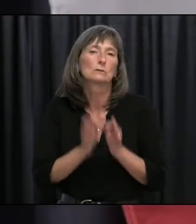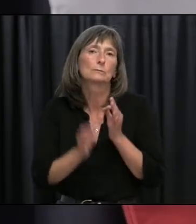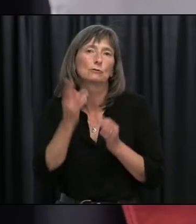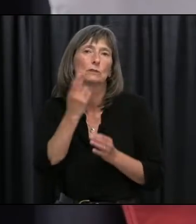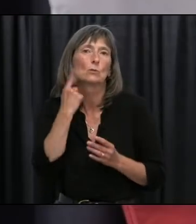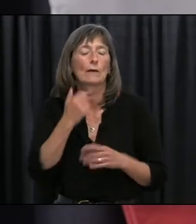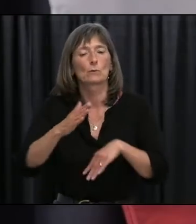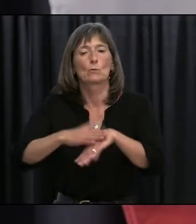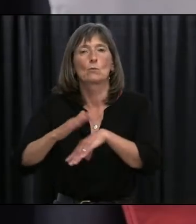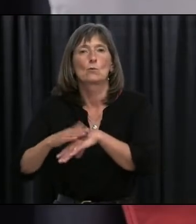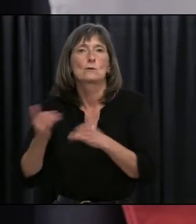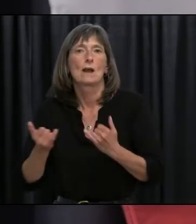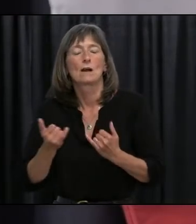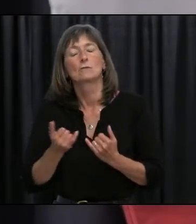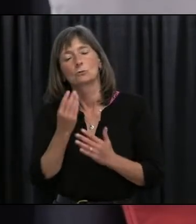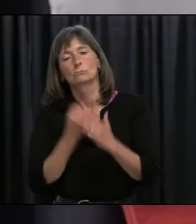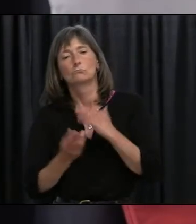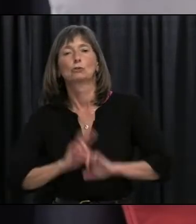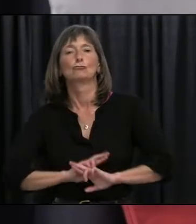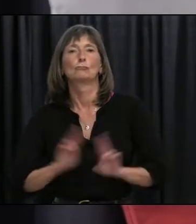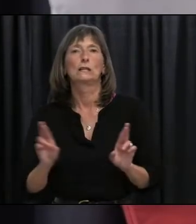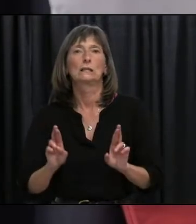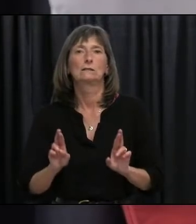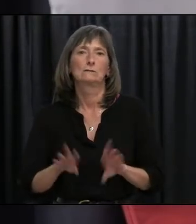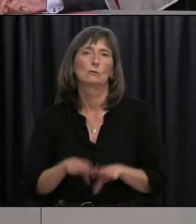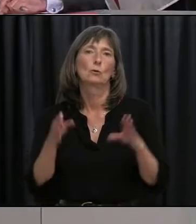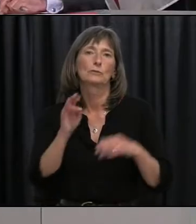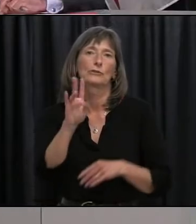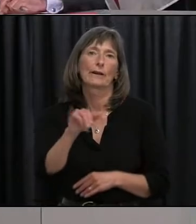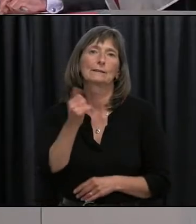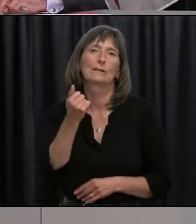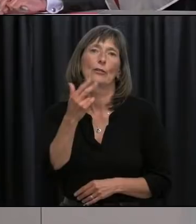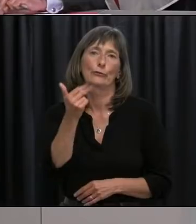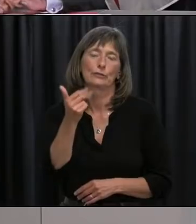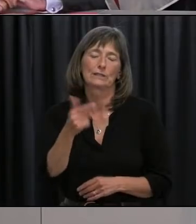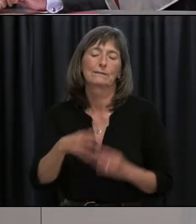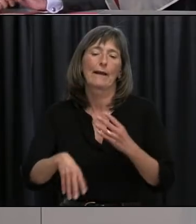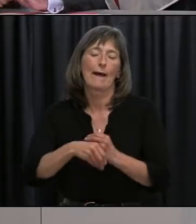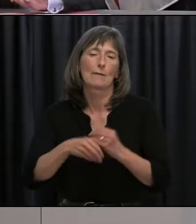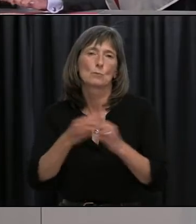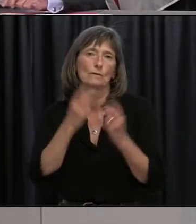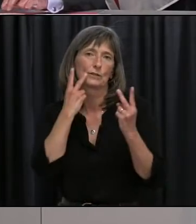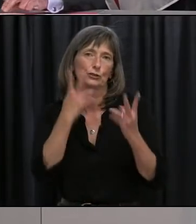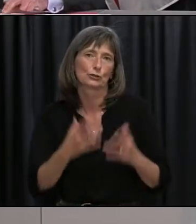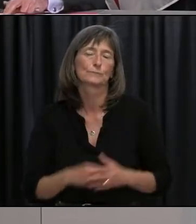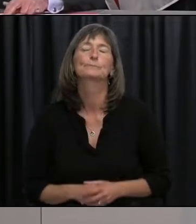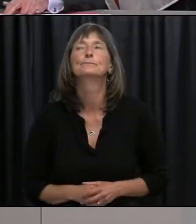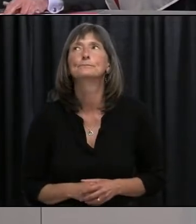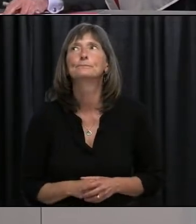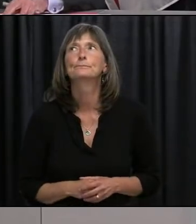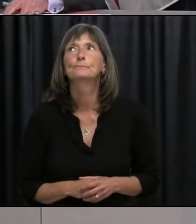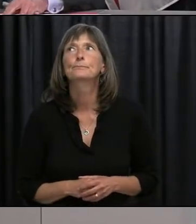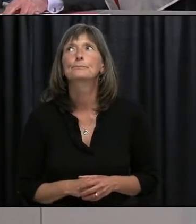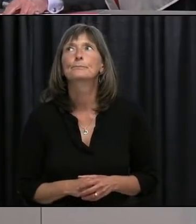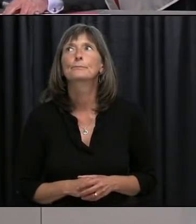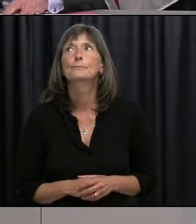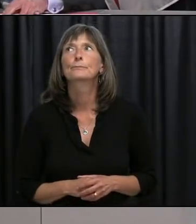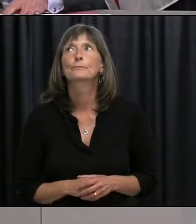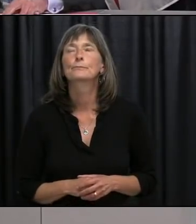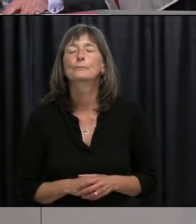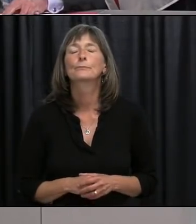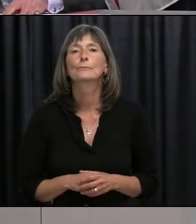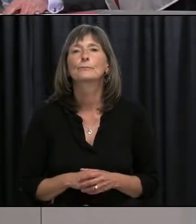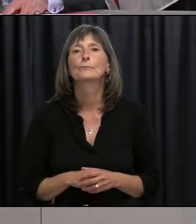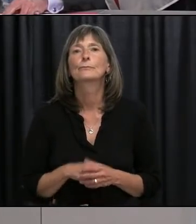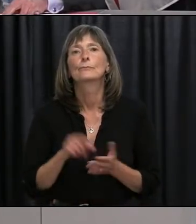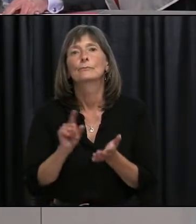to give everybody notice to prepare. Thank you. Our next question is from Peter